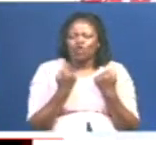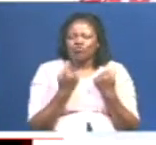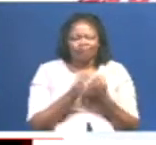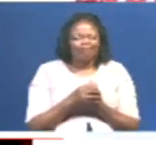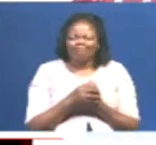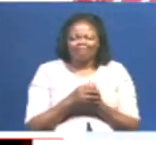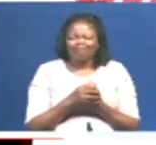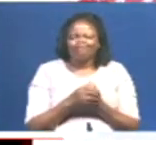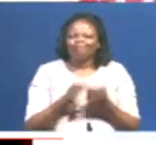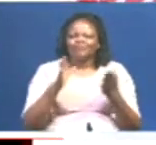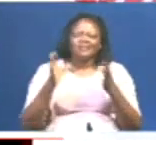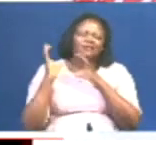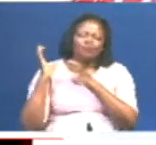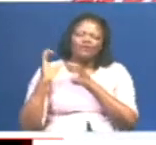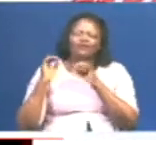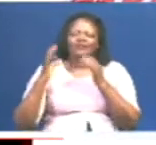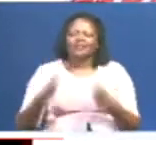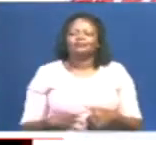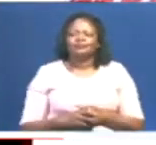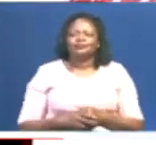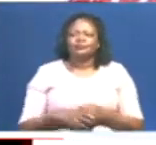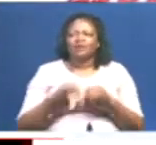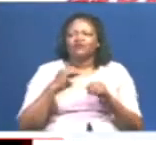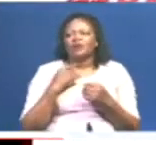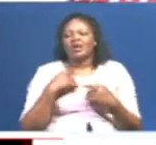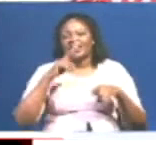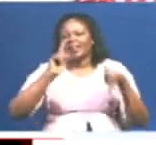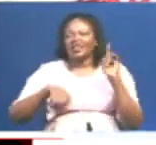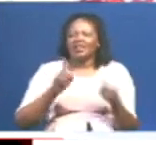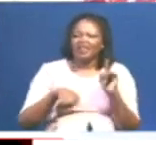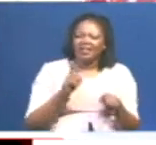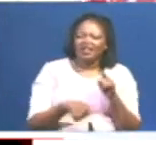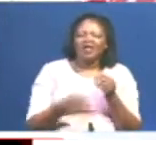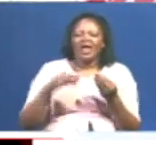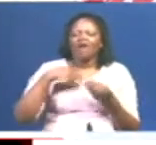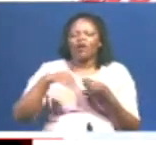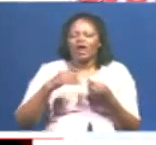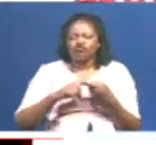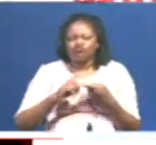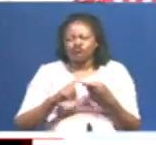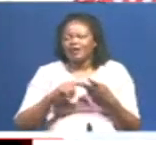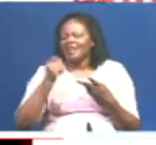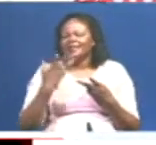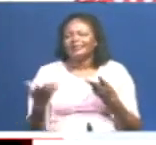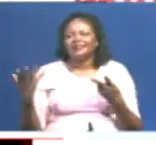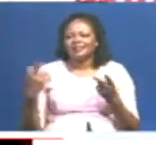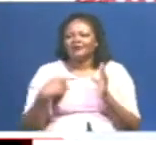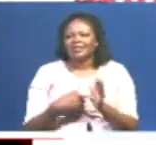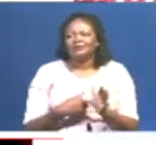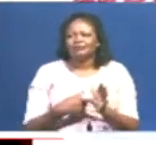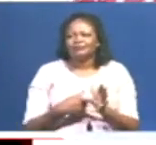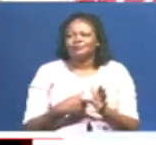load on farmers. So if we do diversification on avocados and other items like